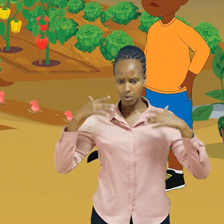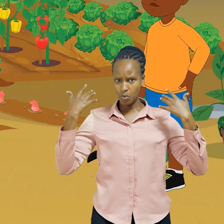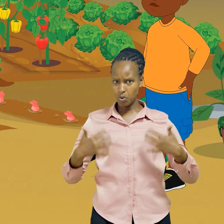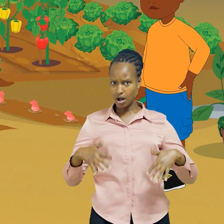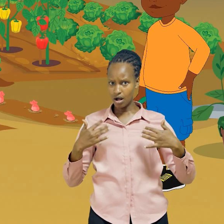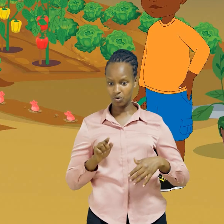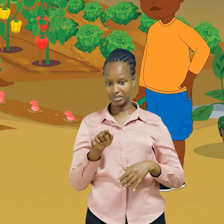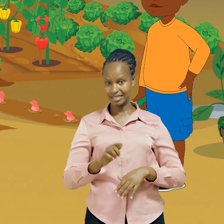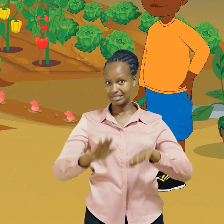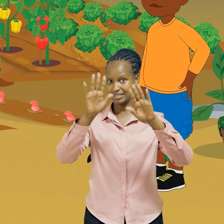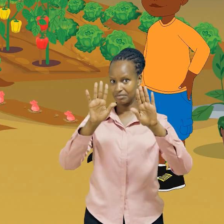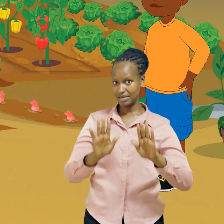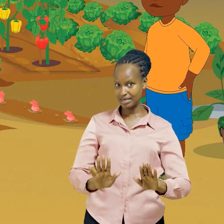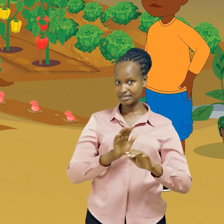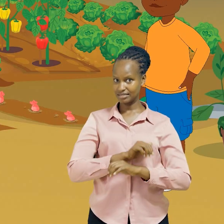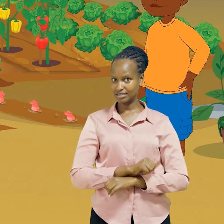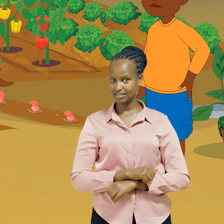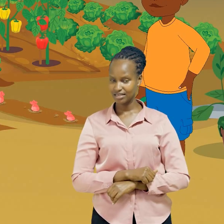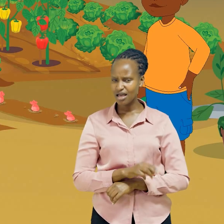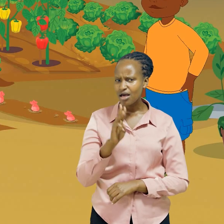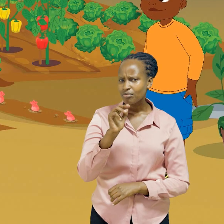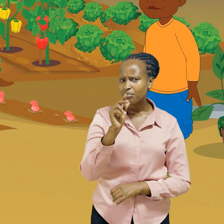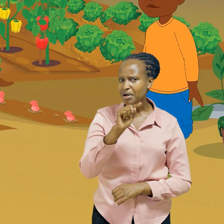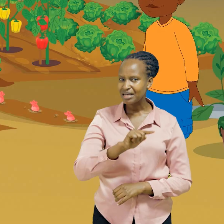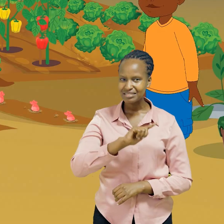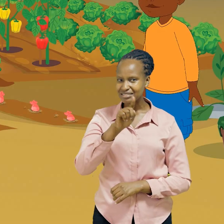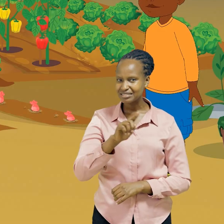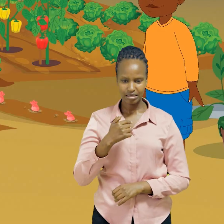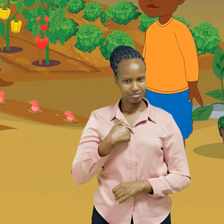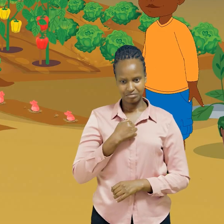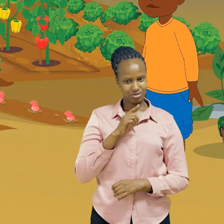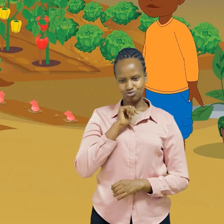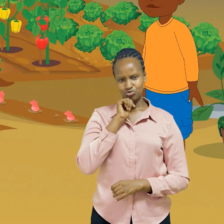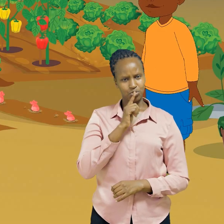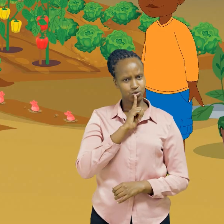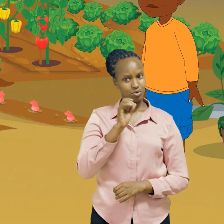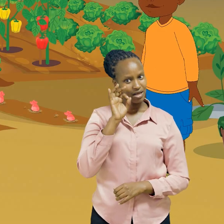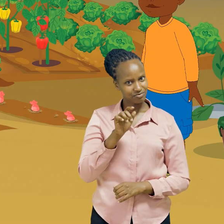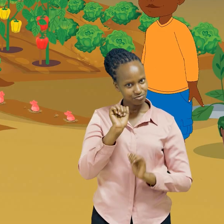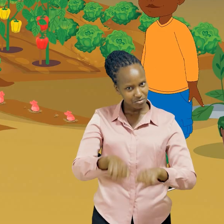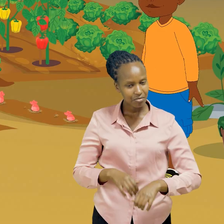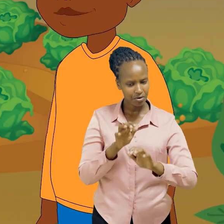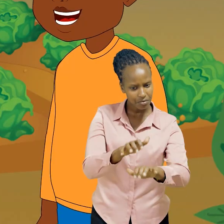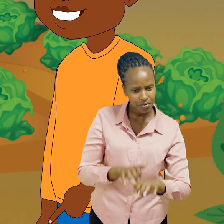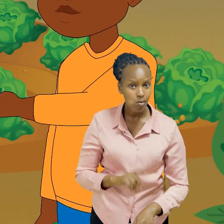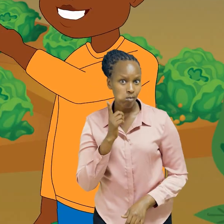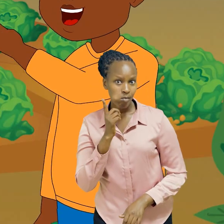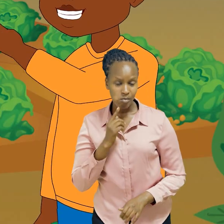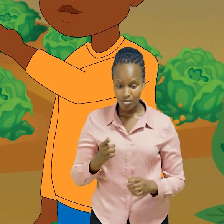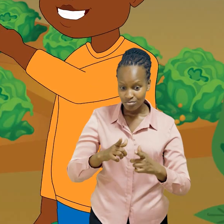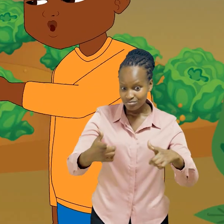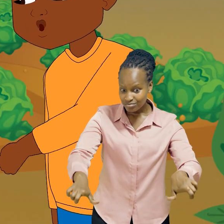Wow, that is amazing. Manzi, I'm not sure you can grow candies from the ground. Yes,